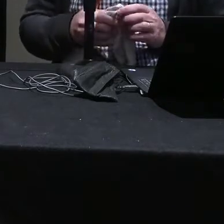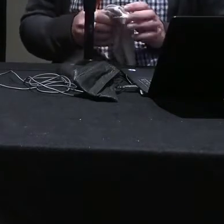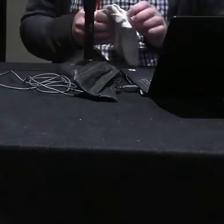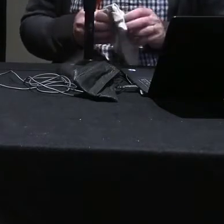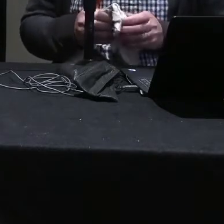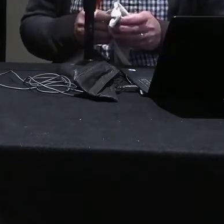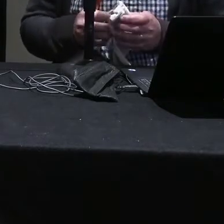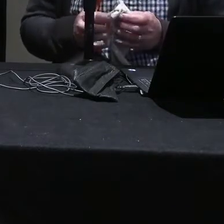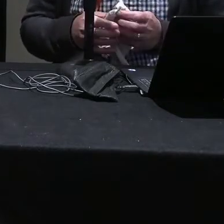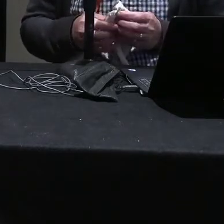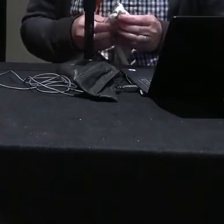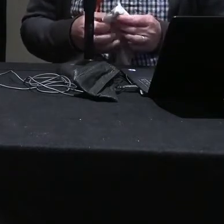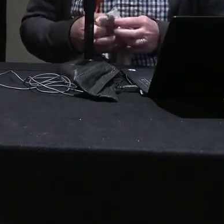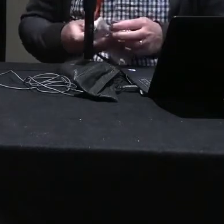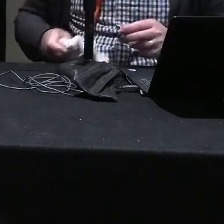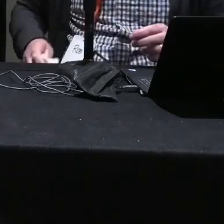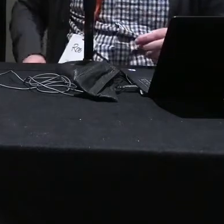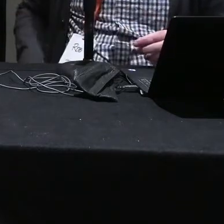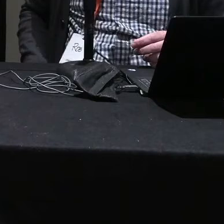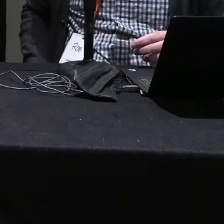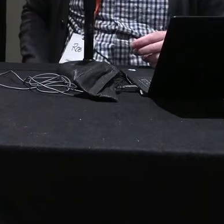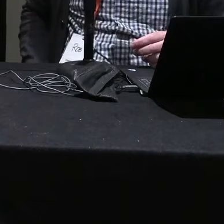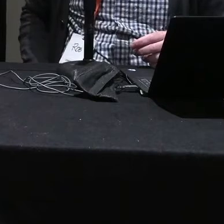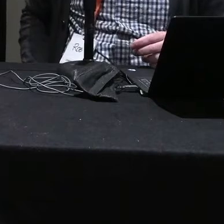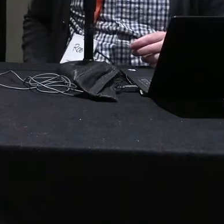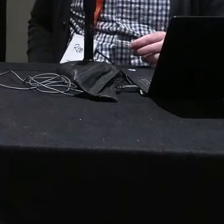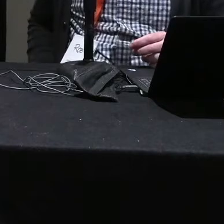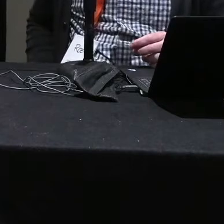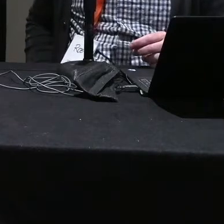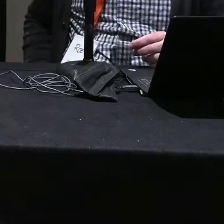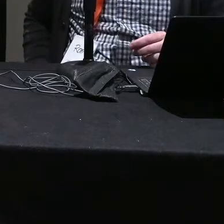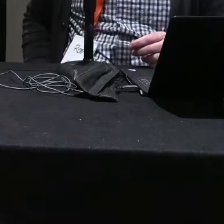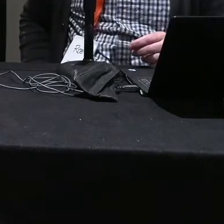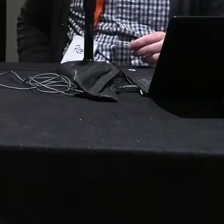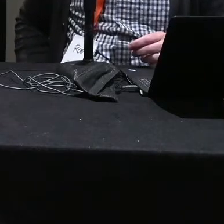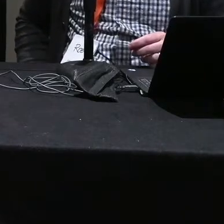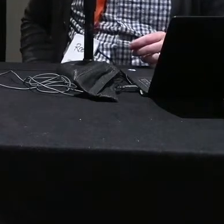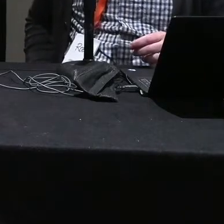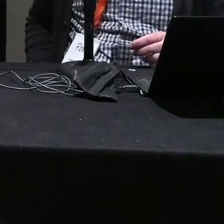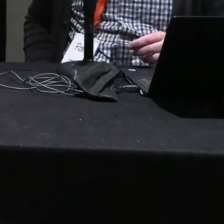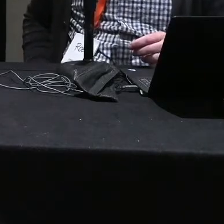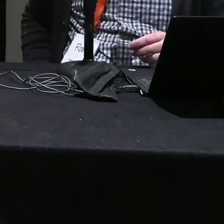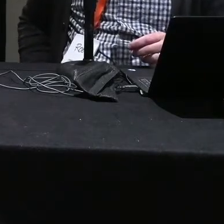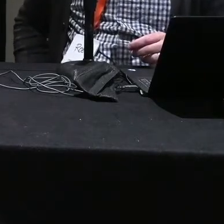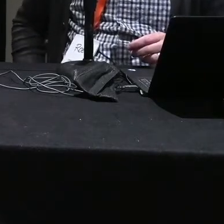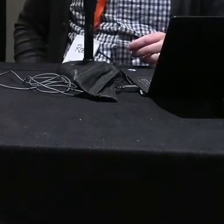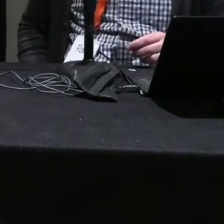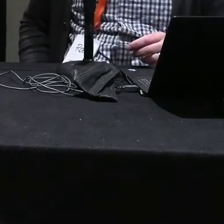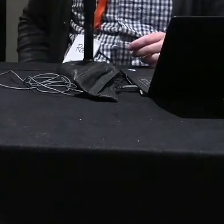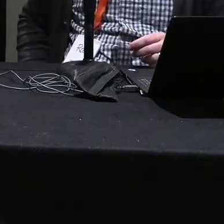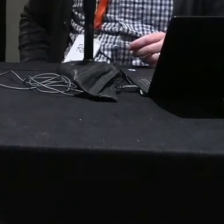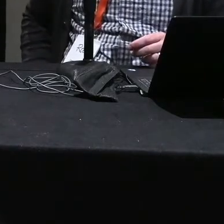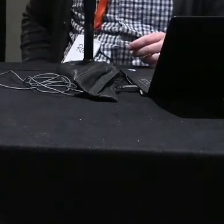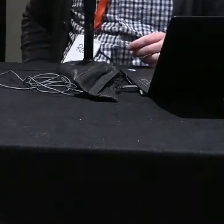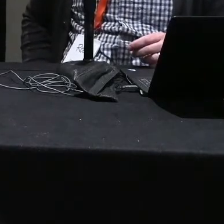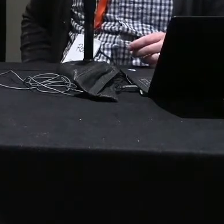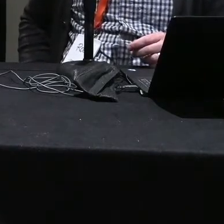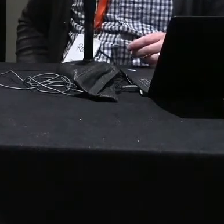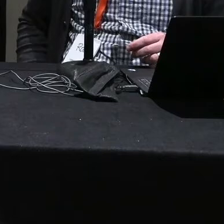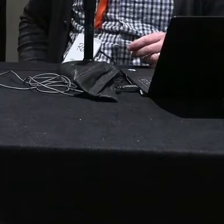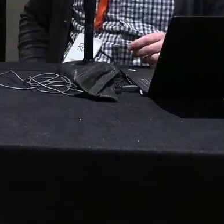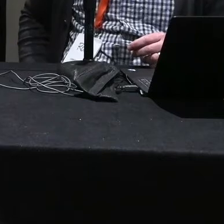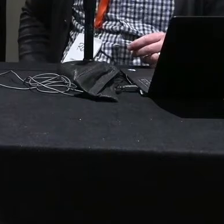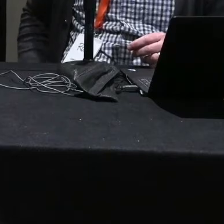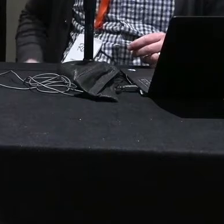there are people who come here, and they see our artistic community and are so taken with it. It's expansive. You